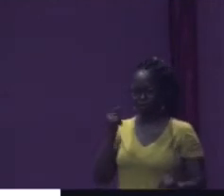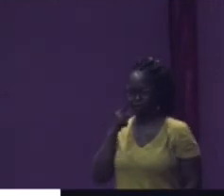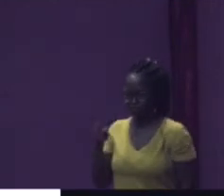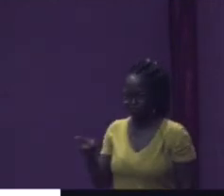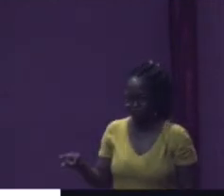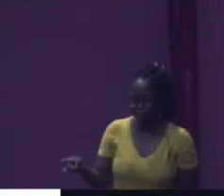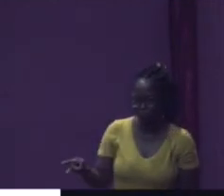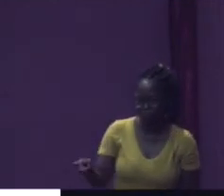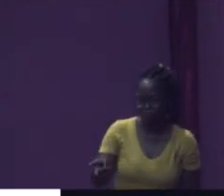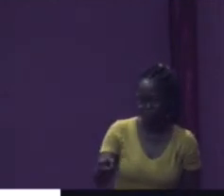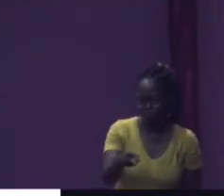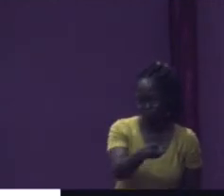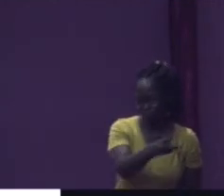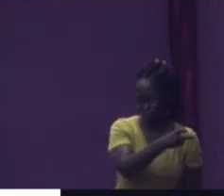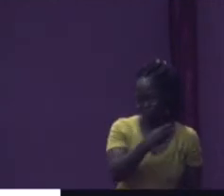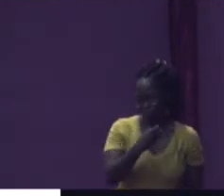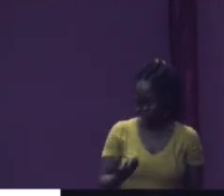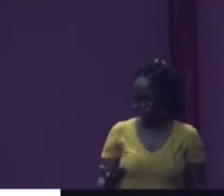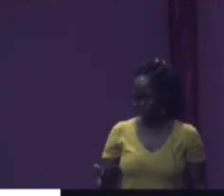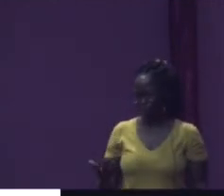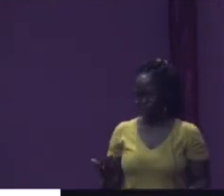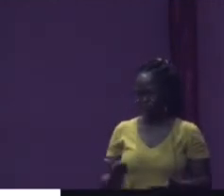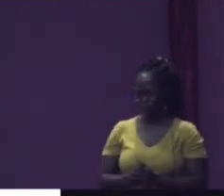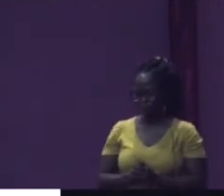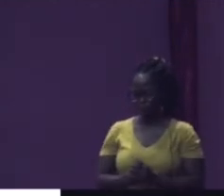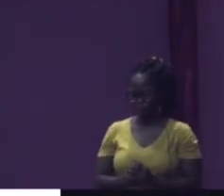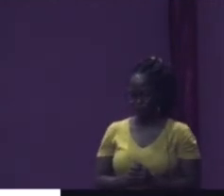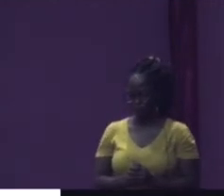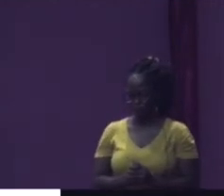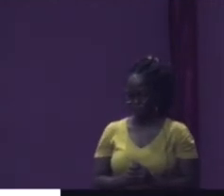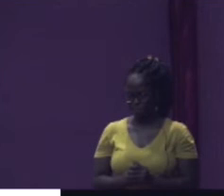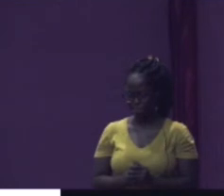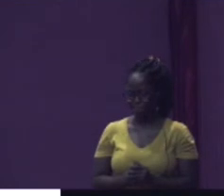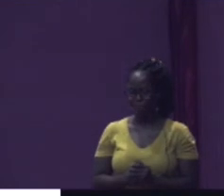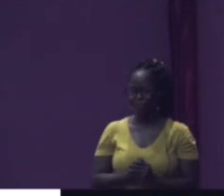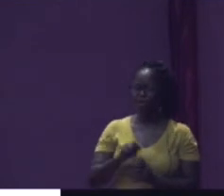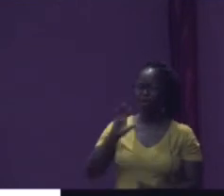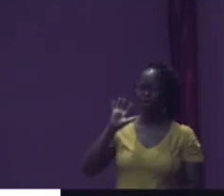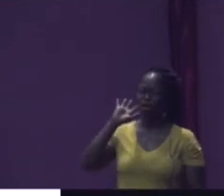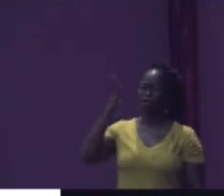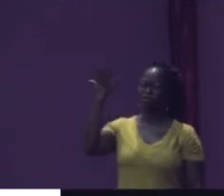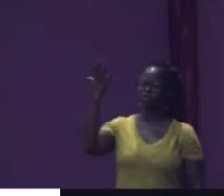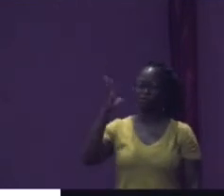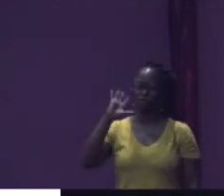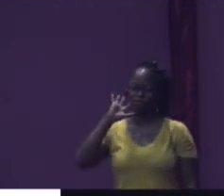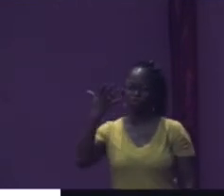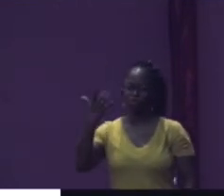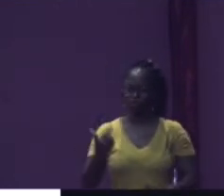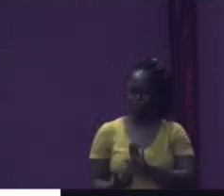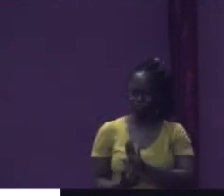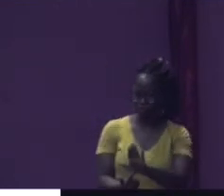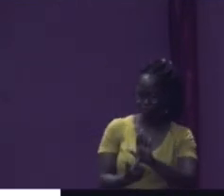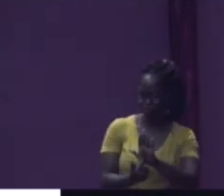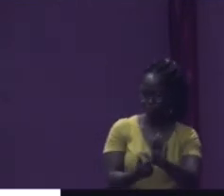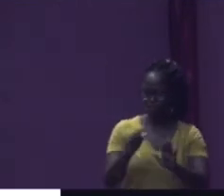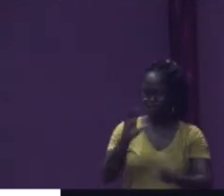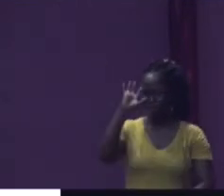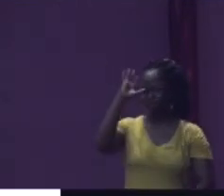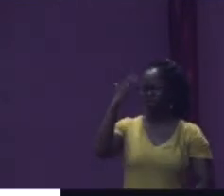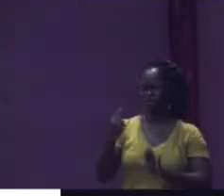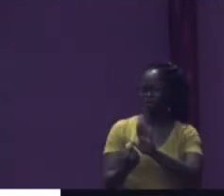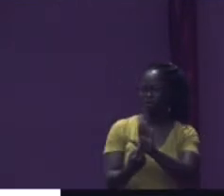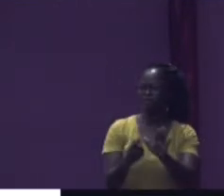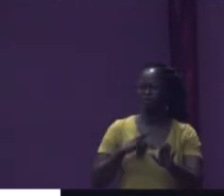As one of the interim, or one of the solutions, various organizations, including the government, have